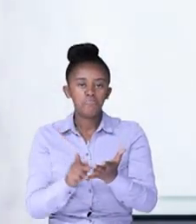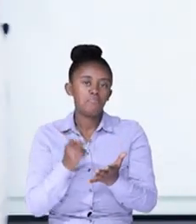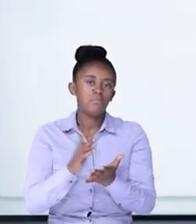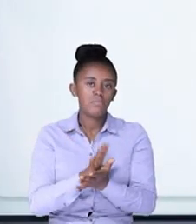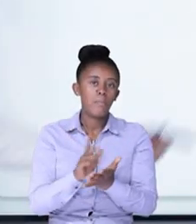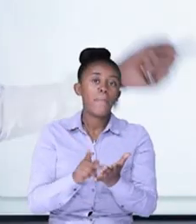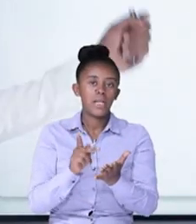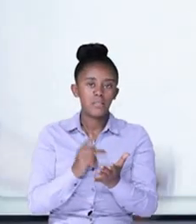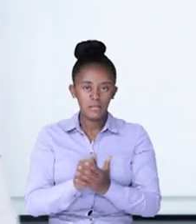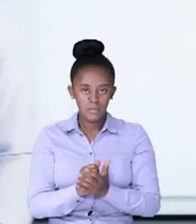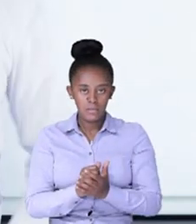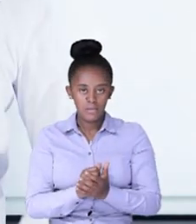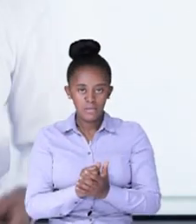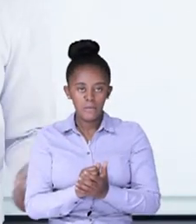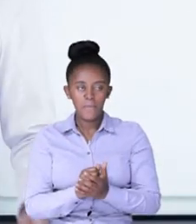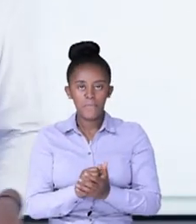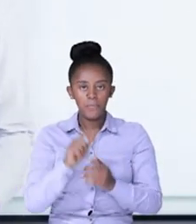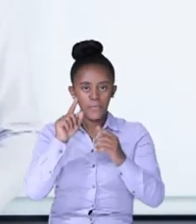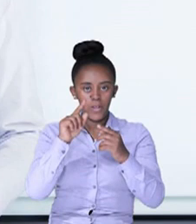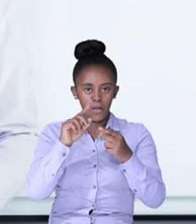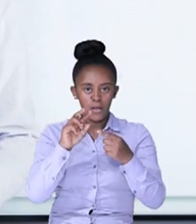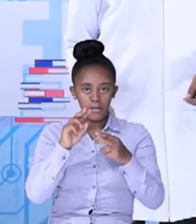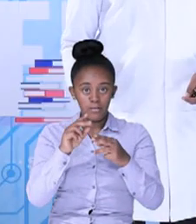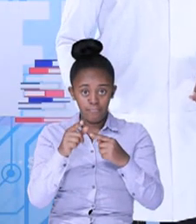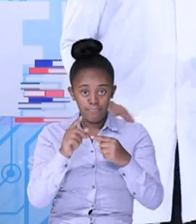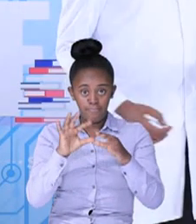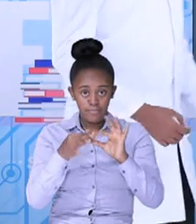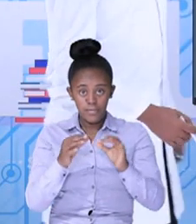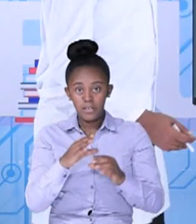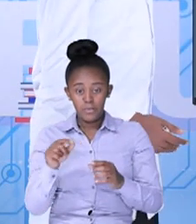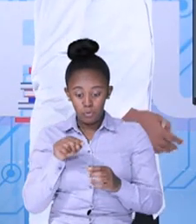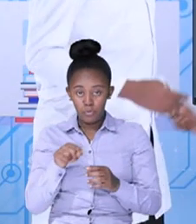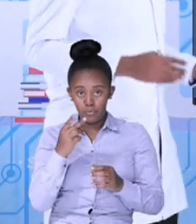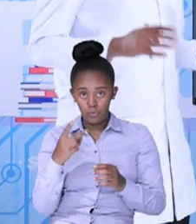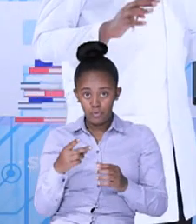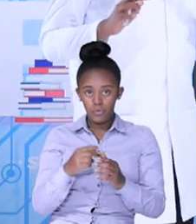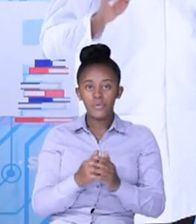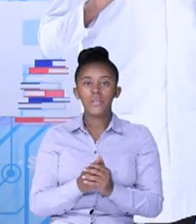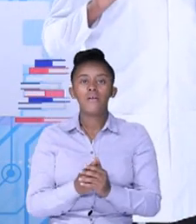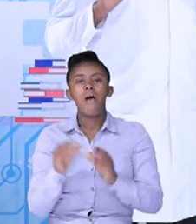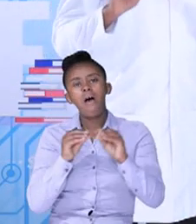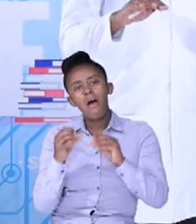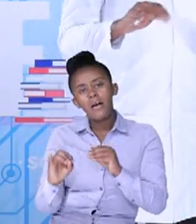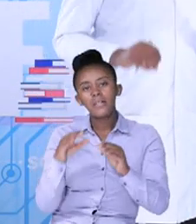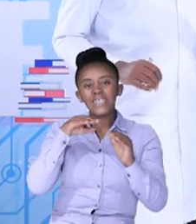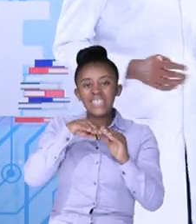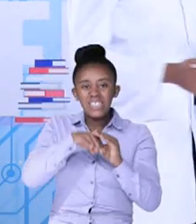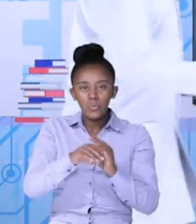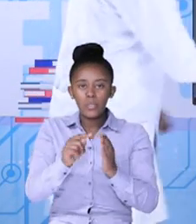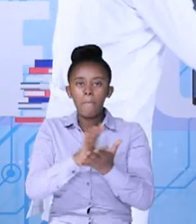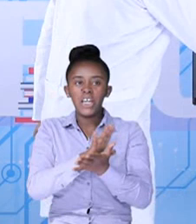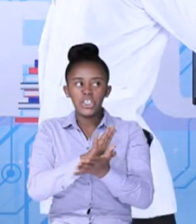It's possible to use dot and cross. Therefore, if we take a magnetic field which is acting into the